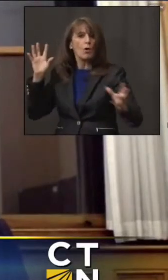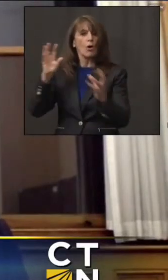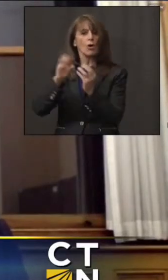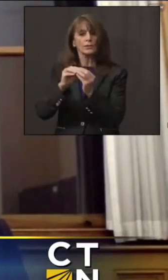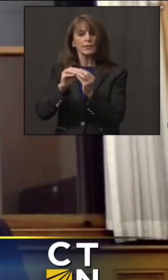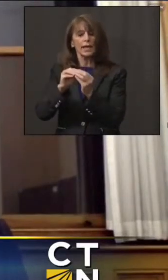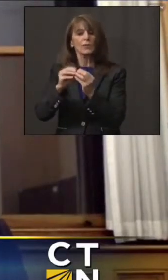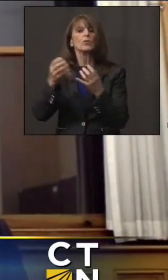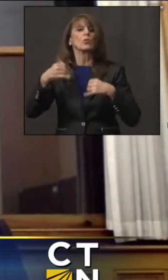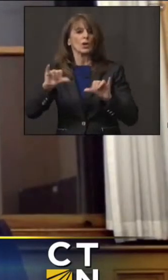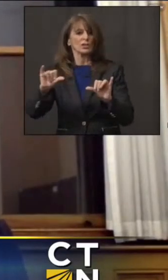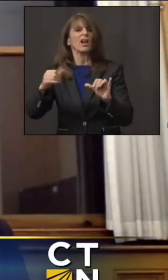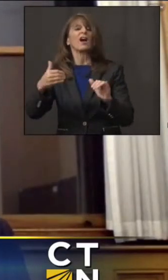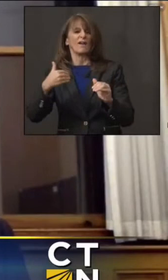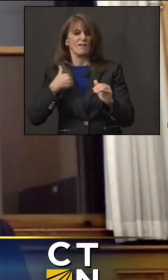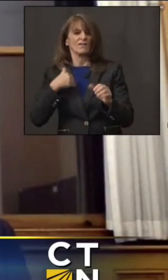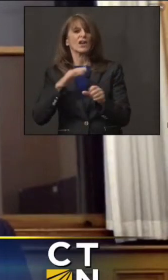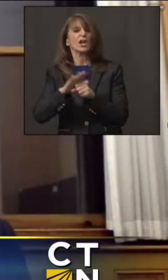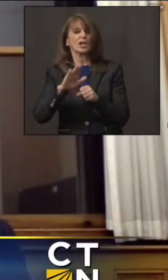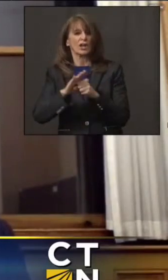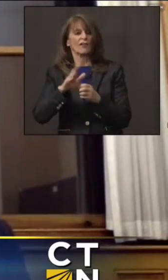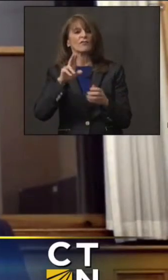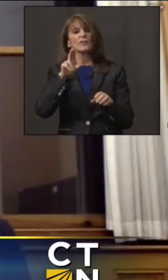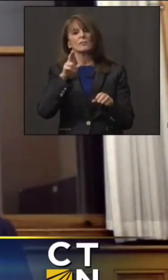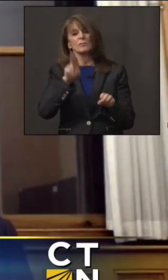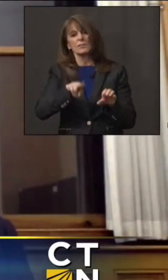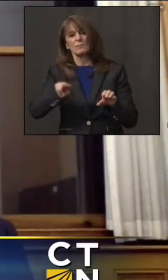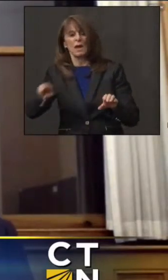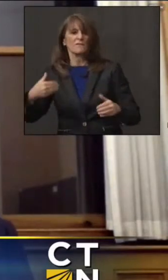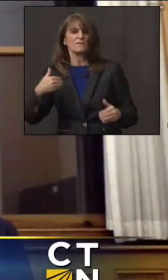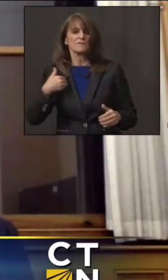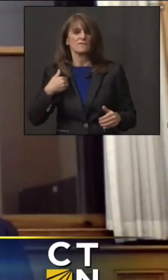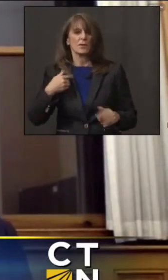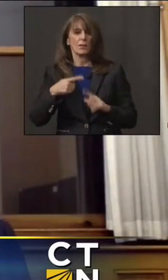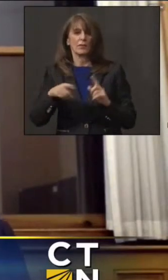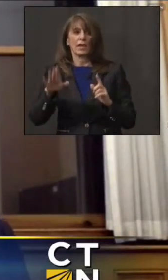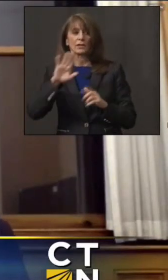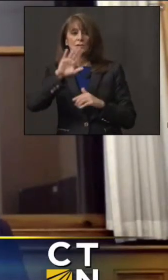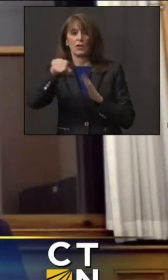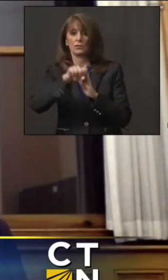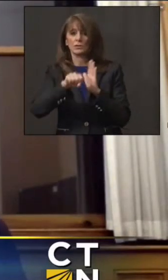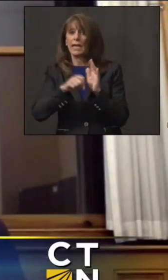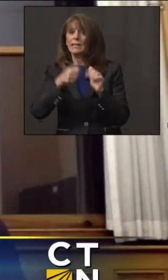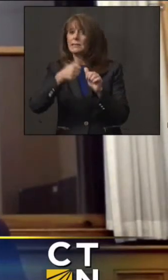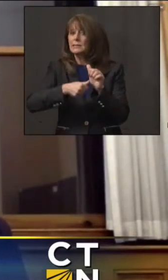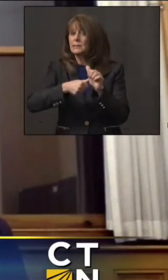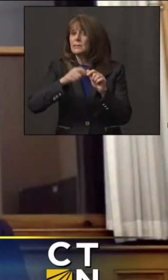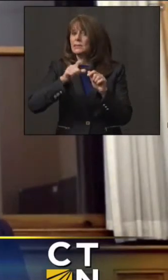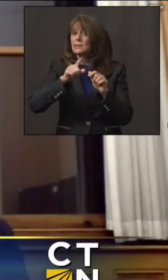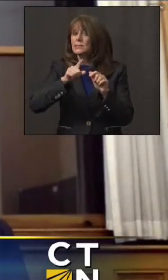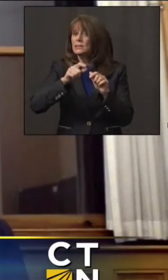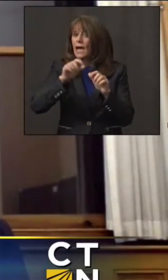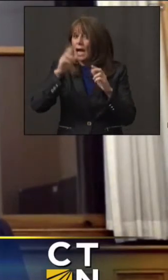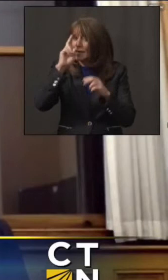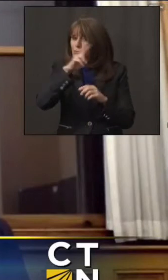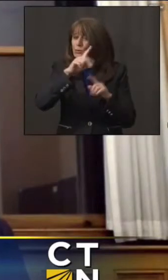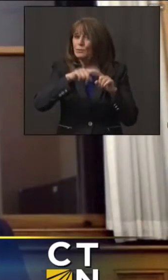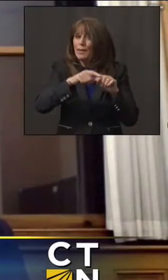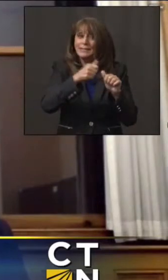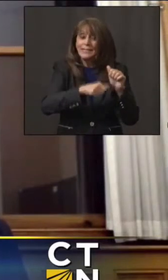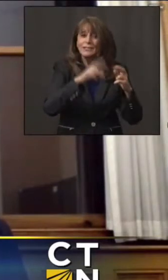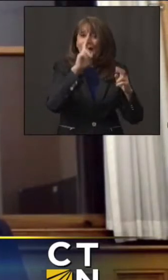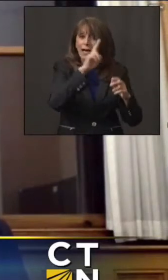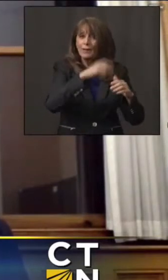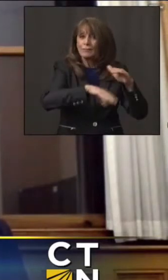still, well under our caps. But keep in mind that that's statewide total, so it varies also by facility. Certain hospitals at certain points in time